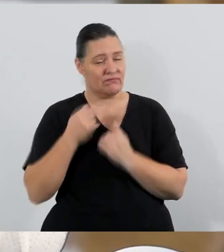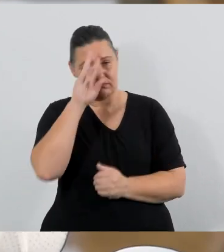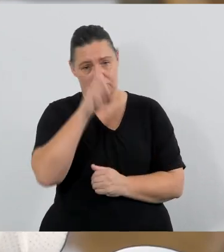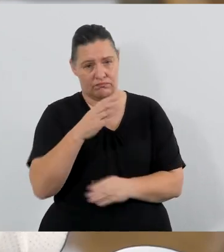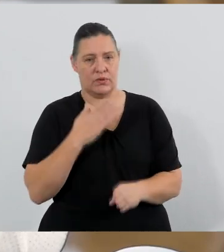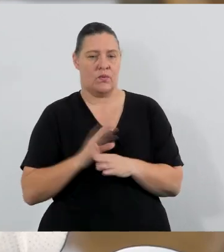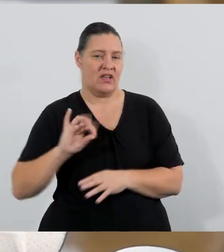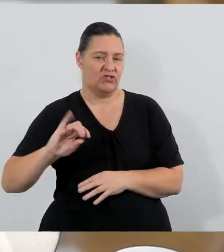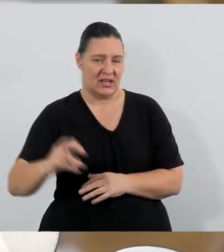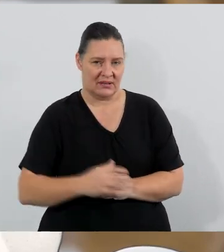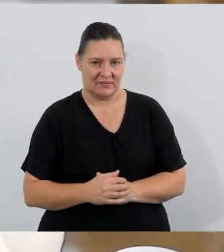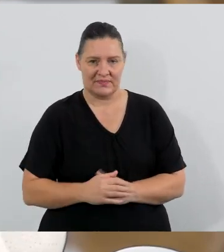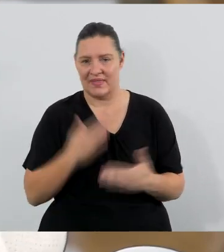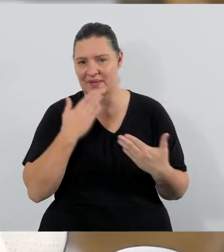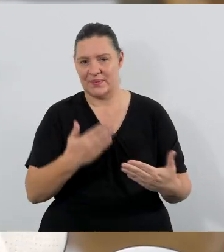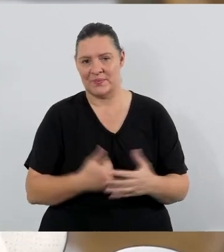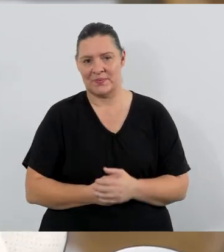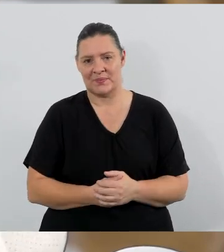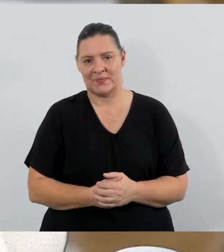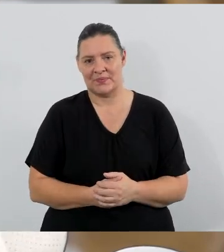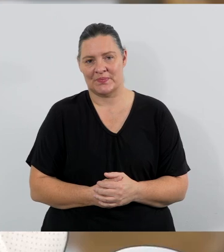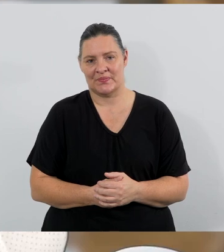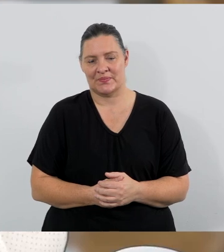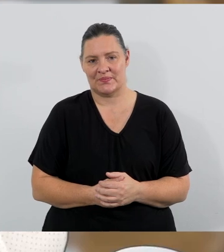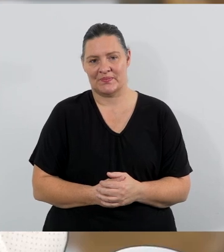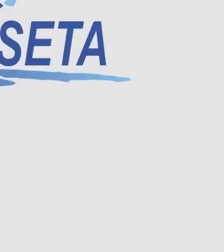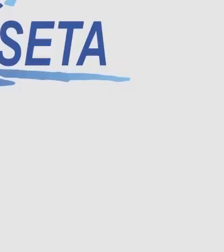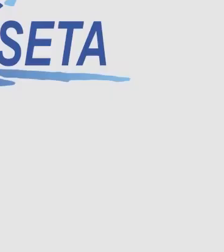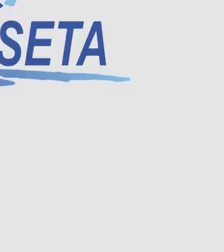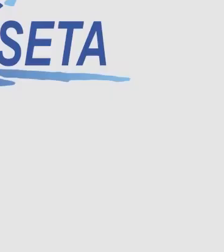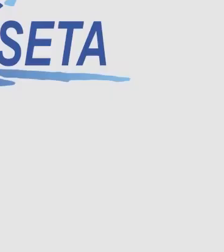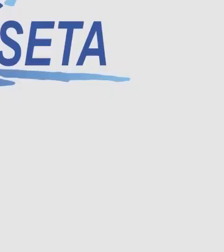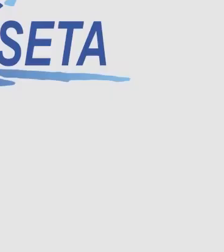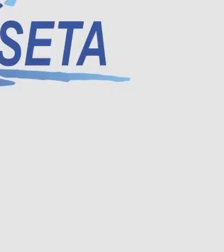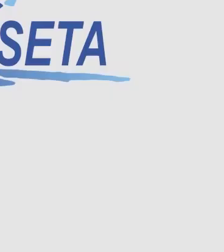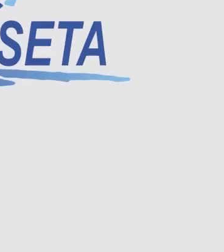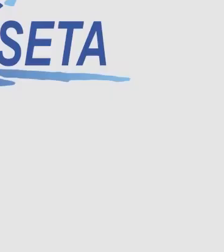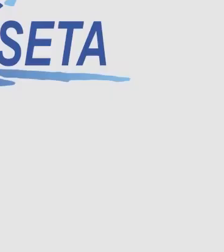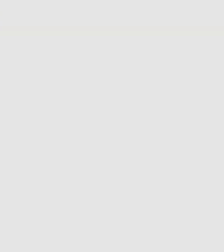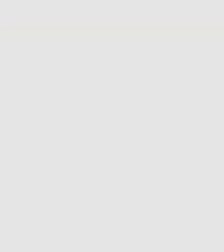remember to work every day. Thank you.